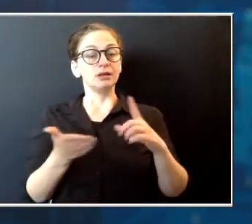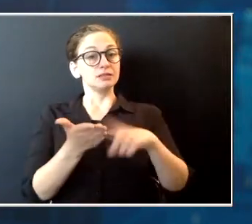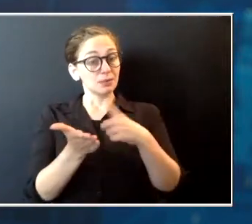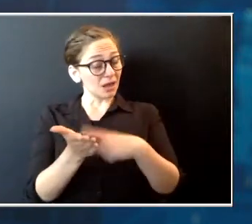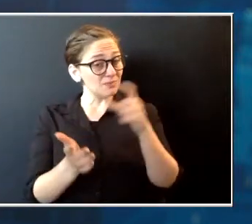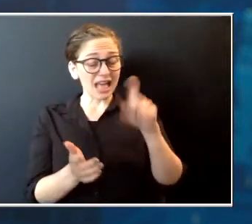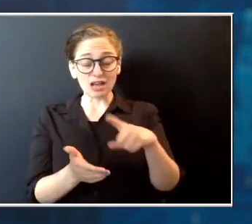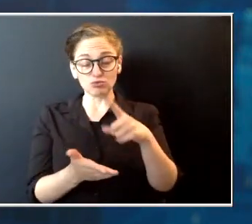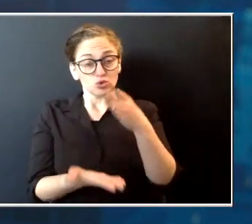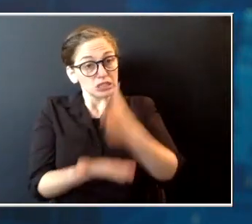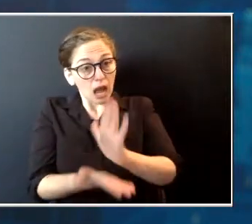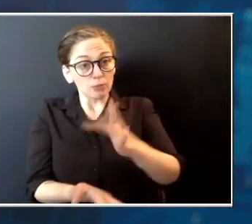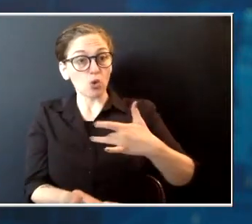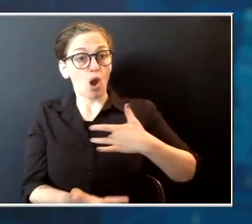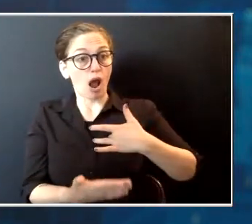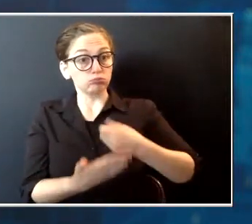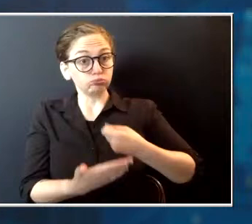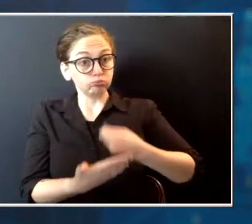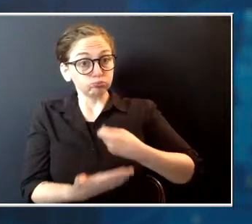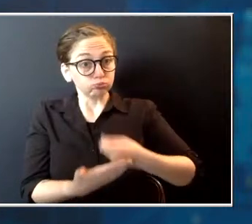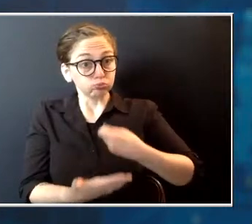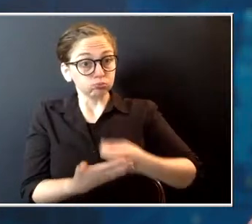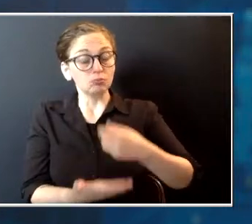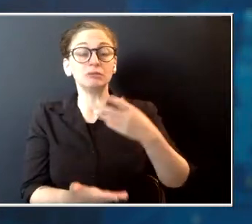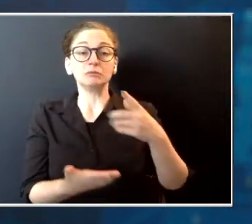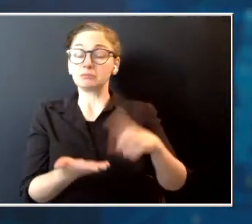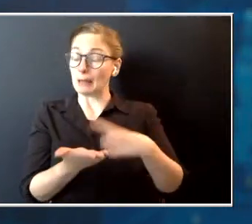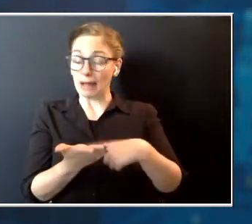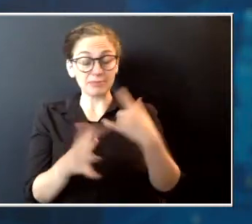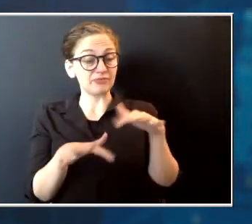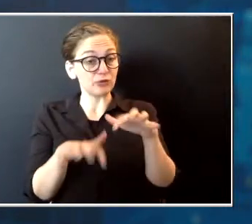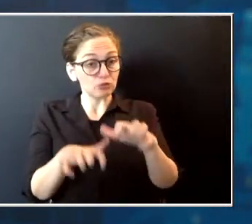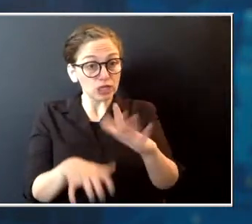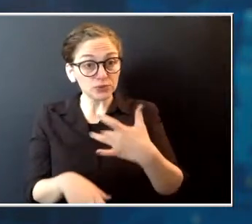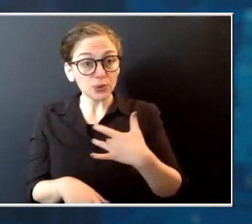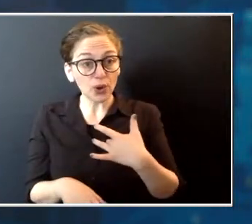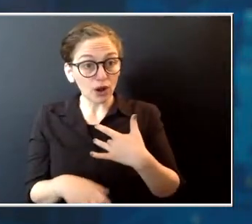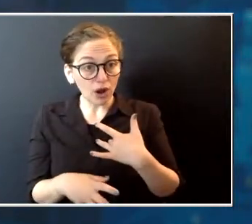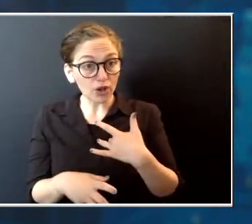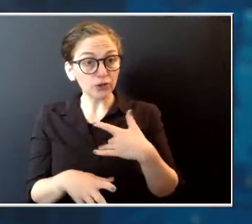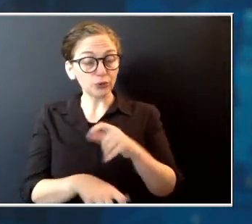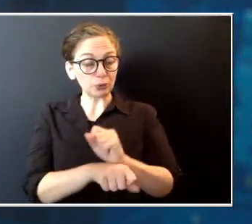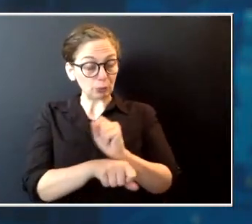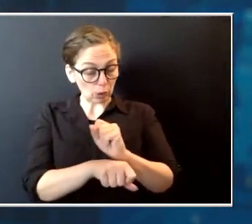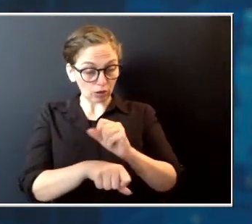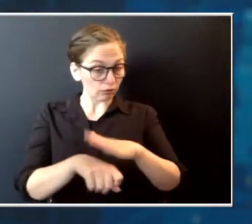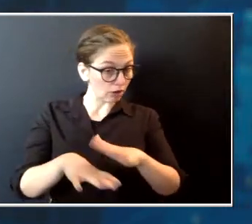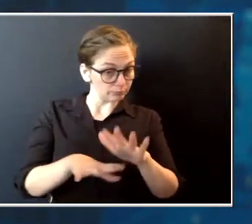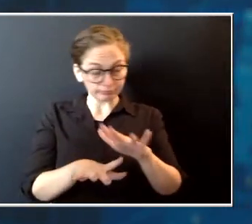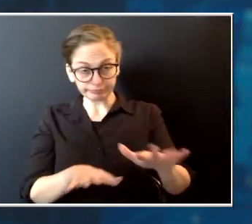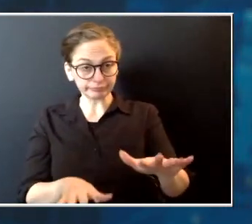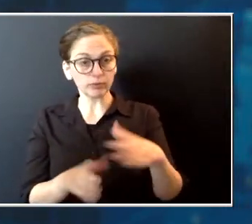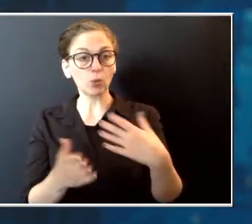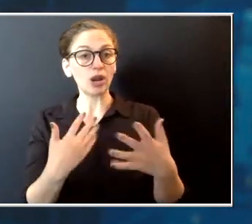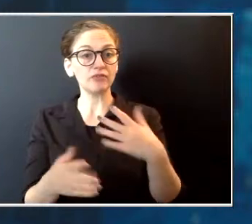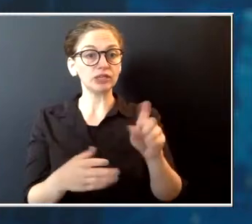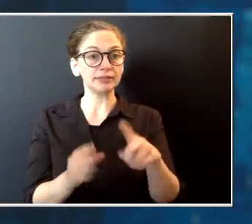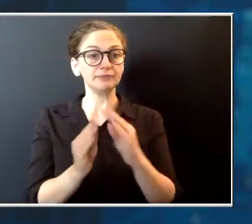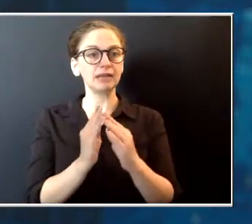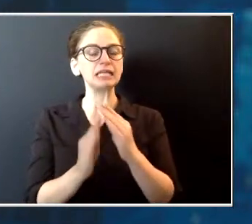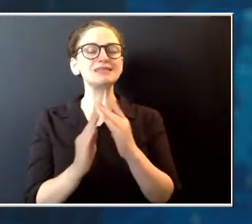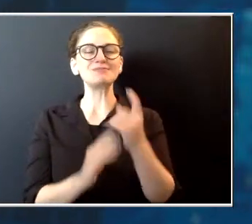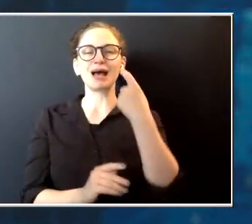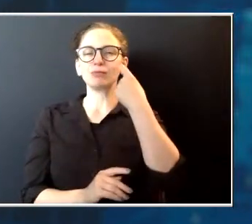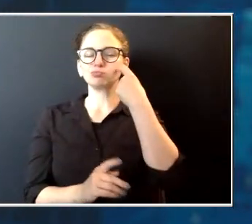to get their work done on your heart, whether it's a heart valve or an artery, etc. But over the past 2 decades or so, less invasive